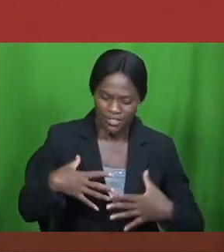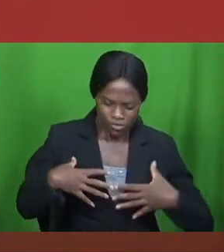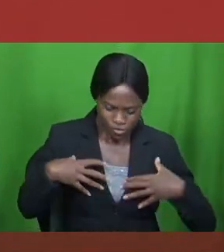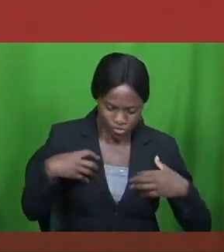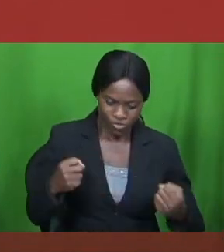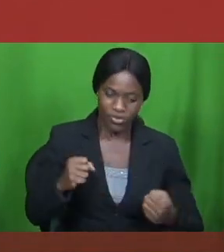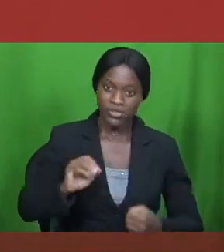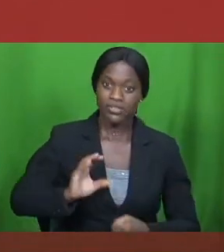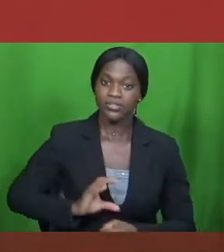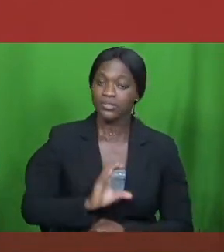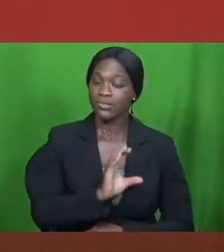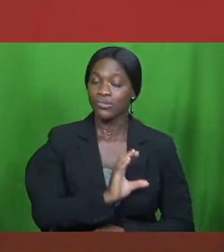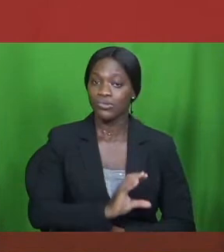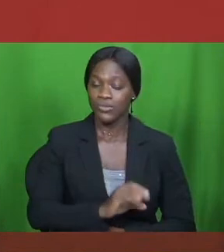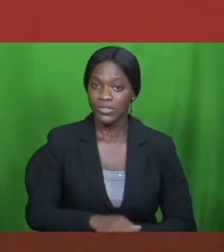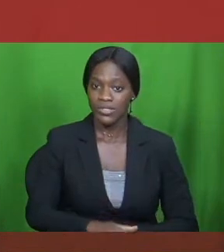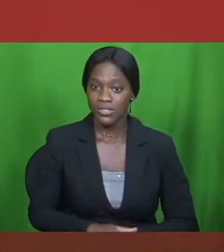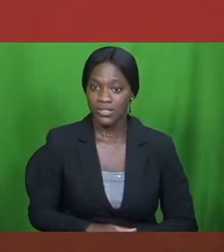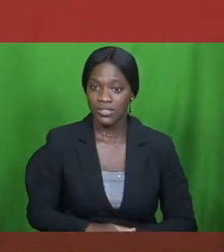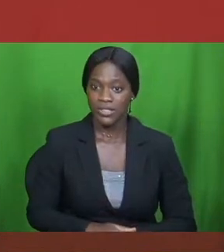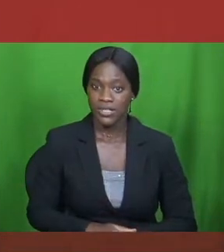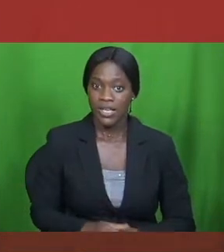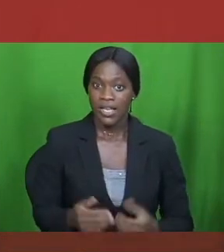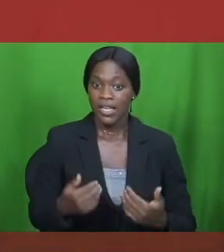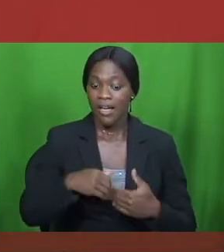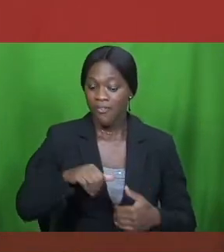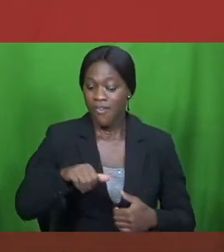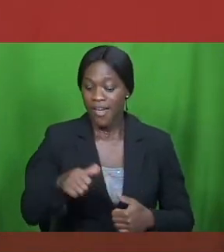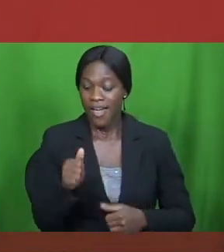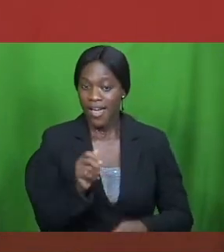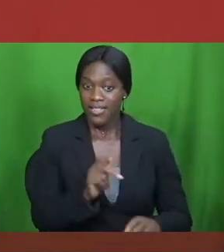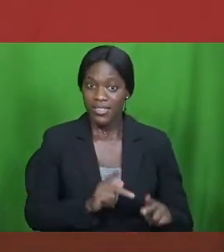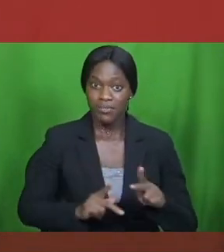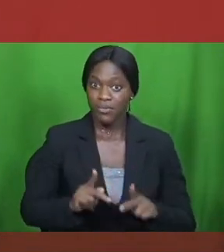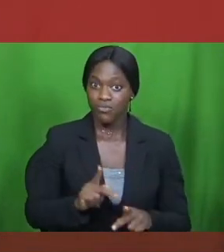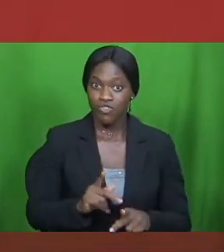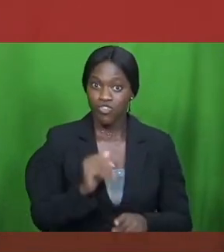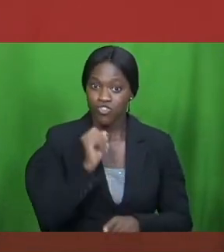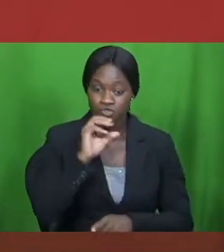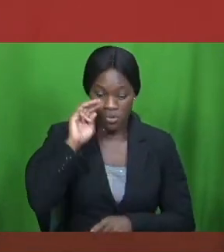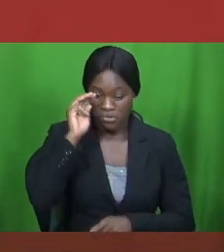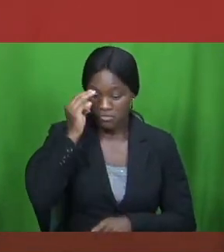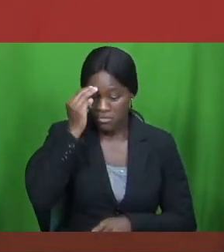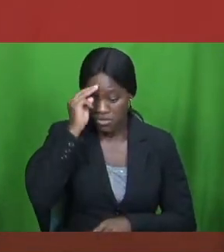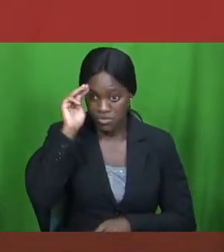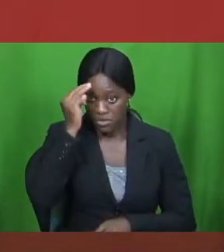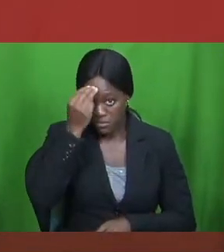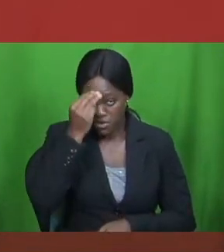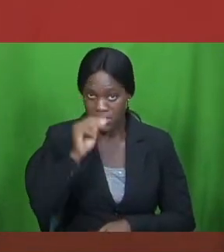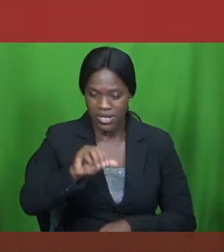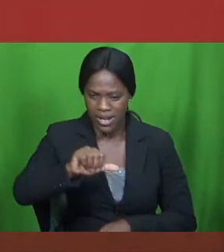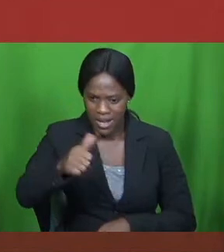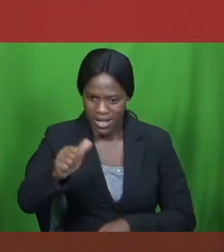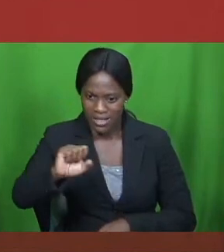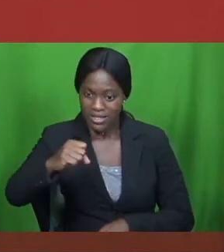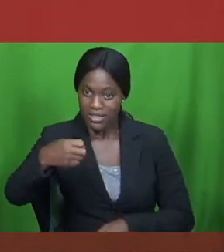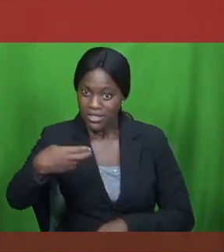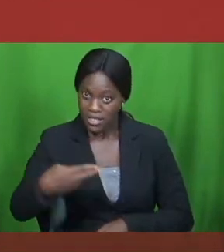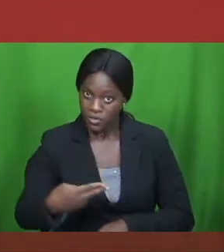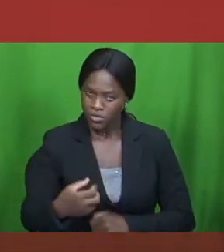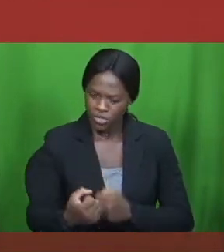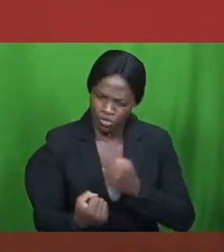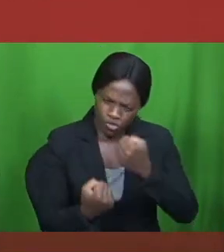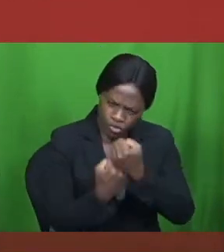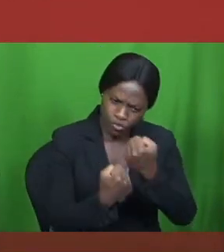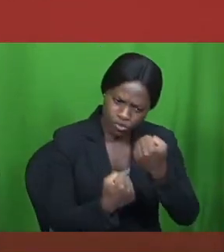committees and get other people, apart from the ministries, the other stakeholders, to support